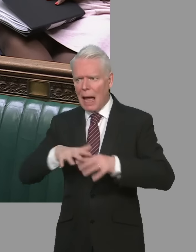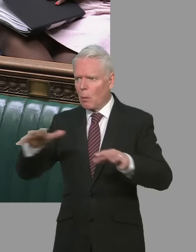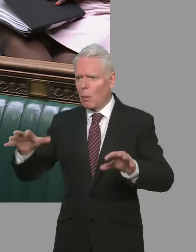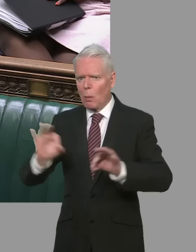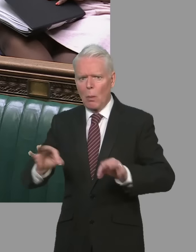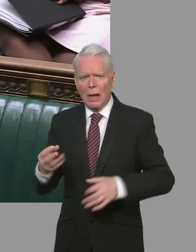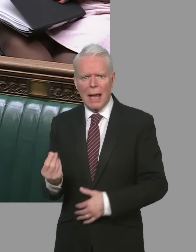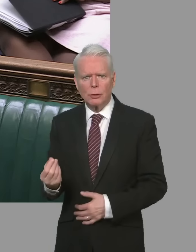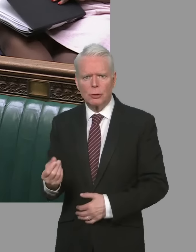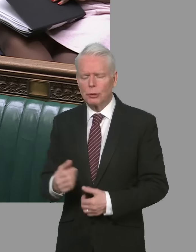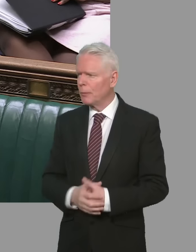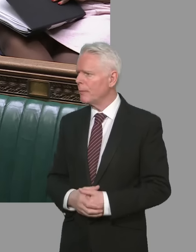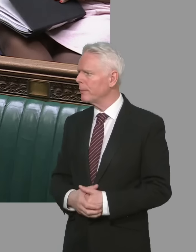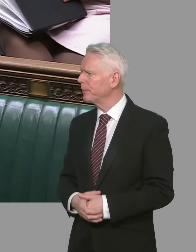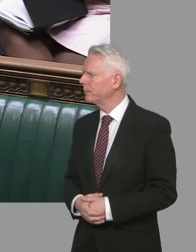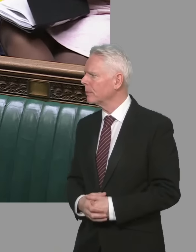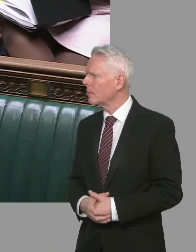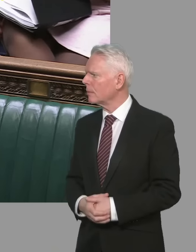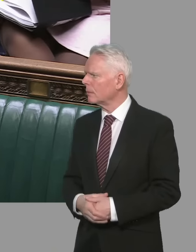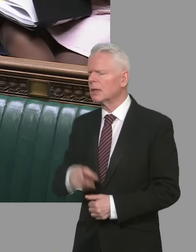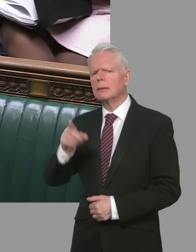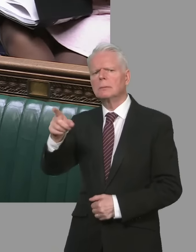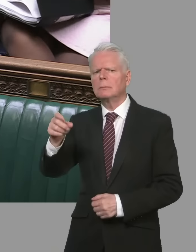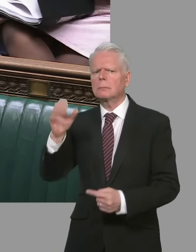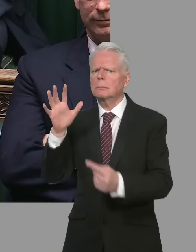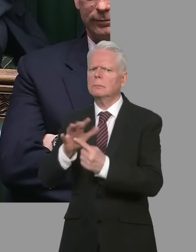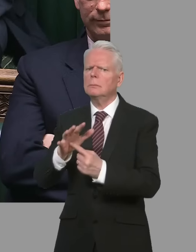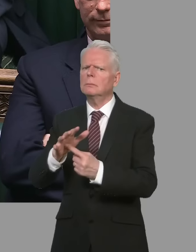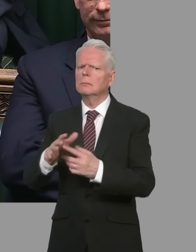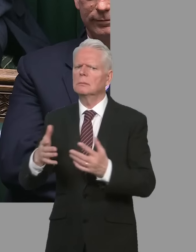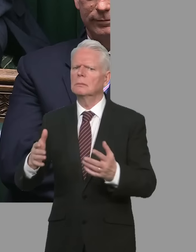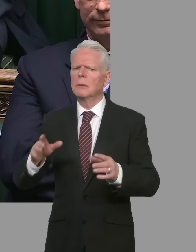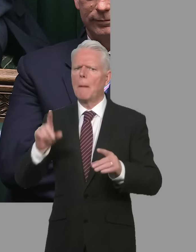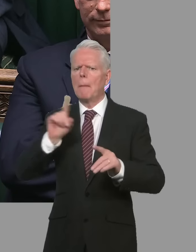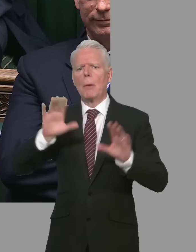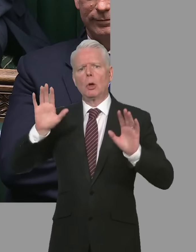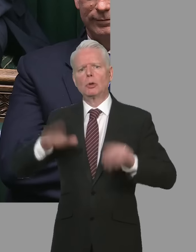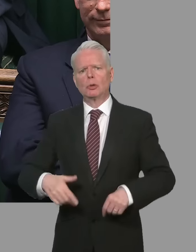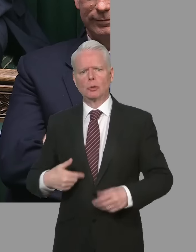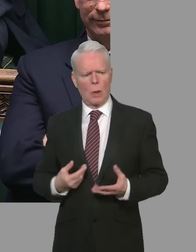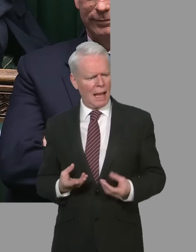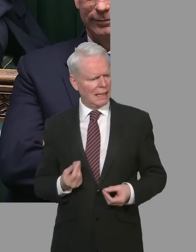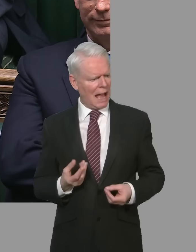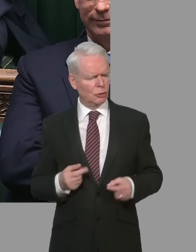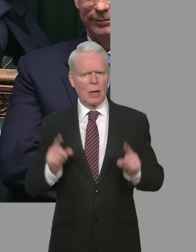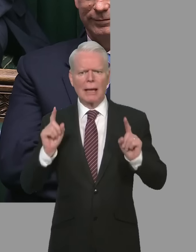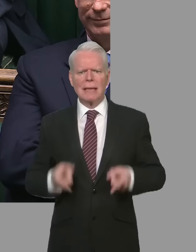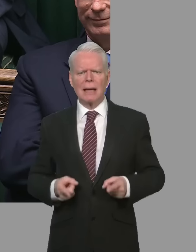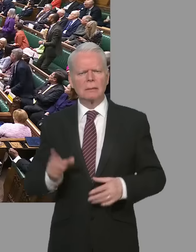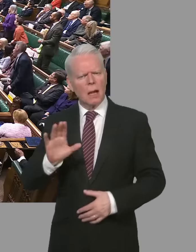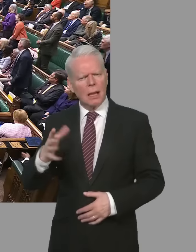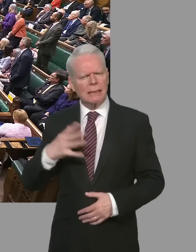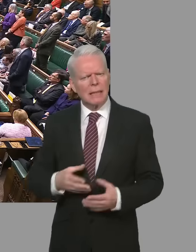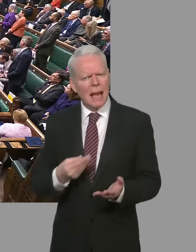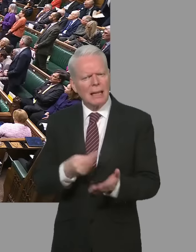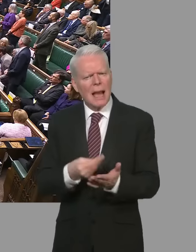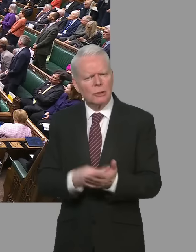don't want to or can't, and we have to make sure there's provision in place for them as well, and I'm grateful to him for raising that. Matt